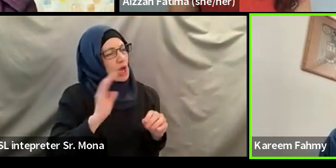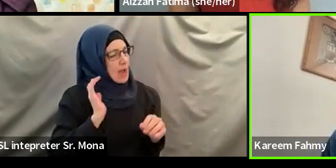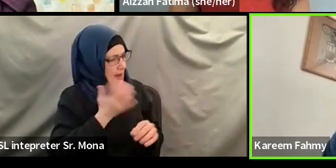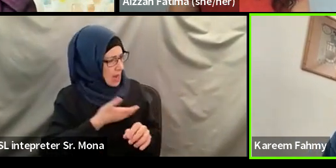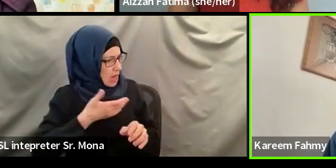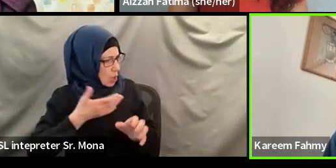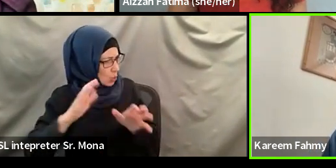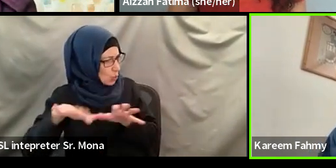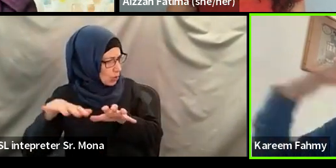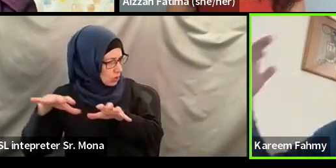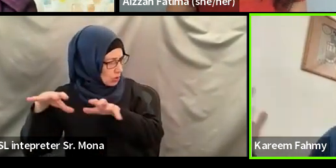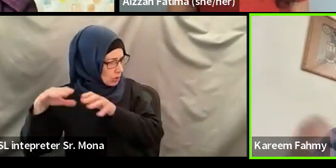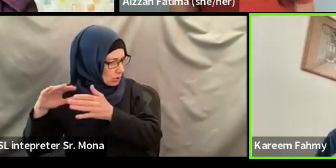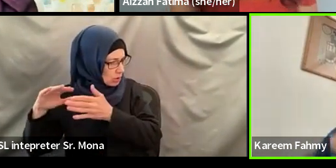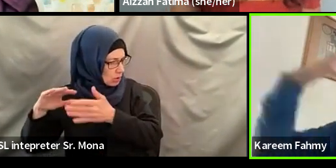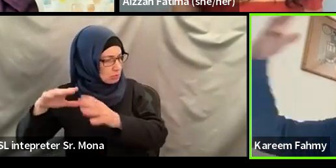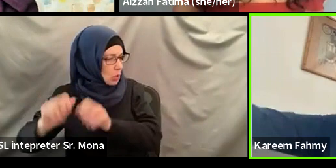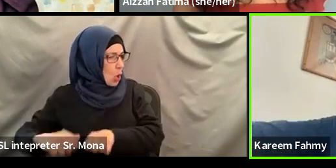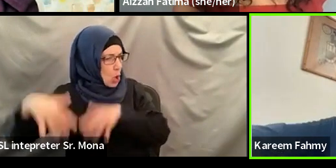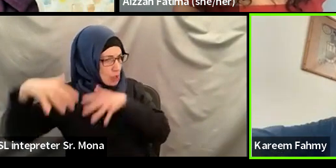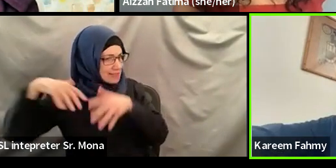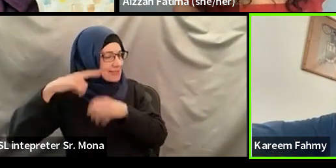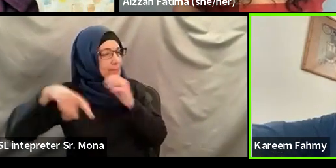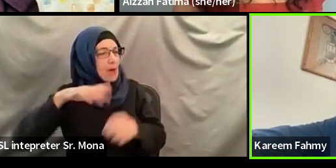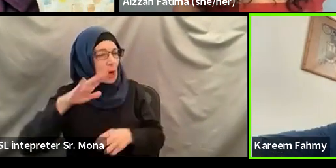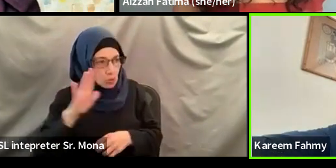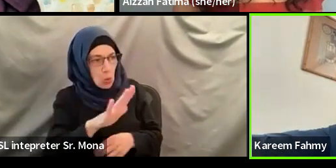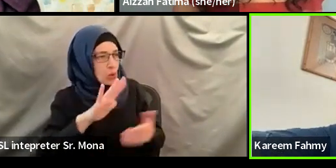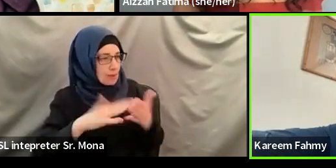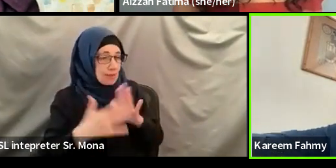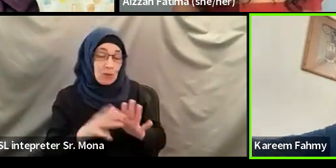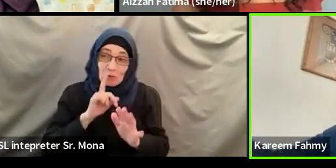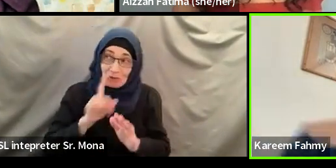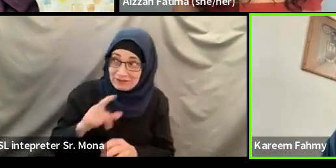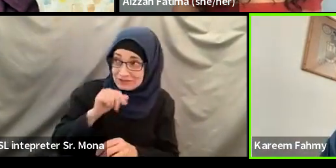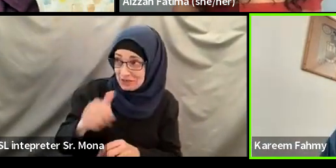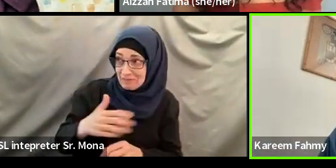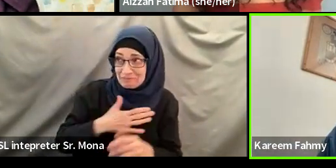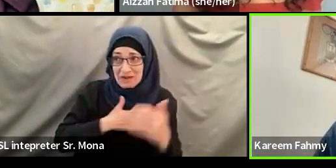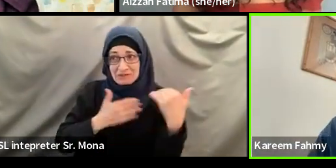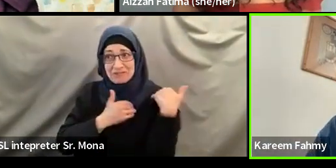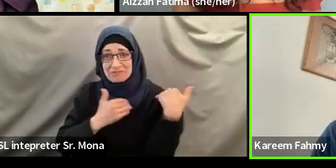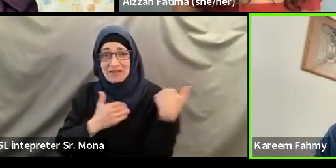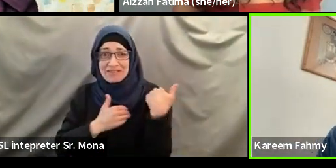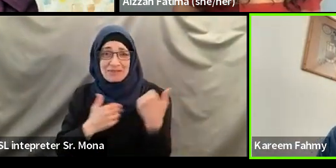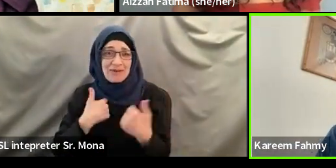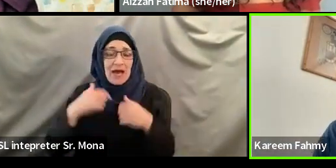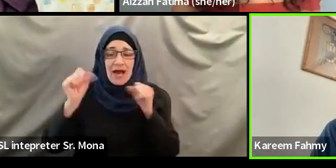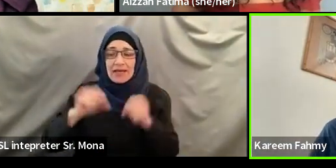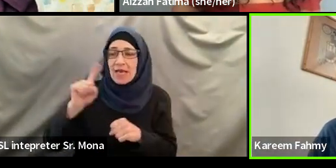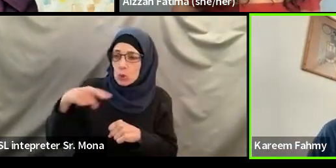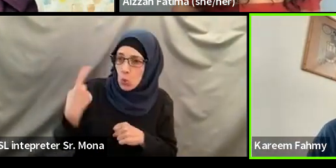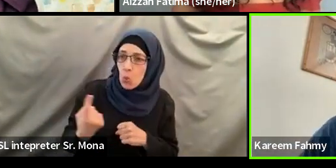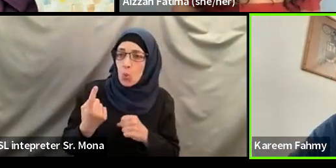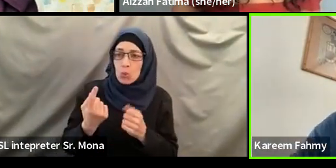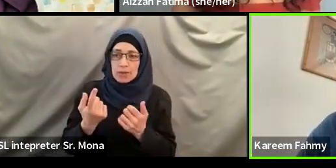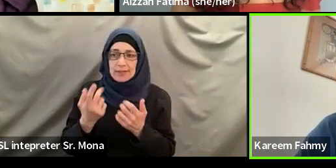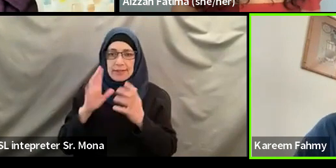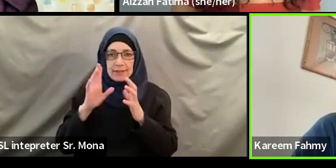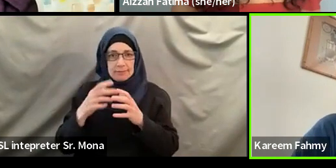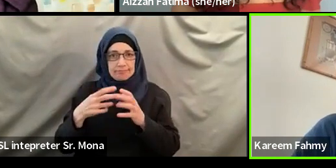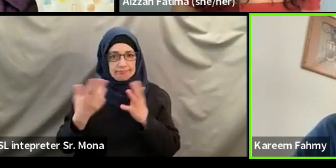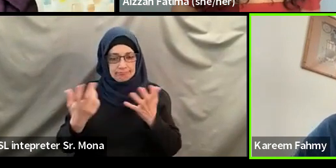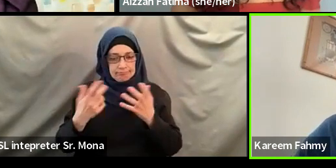I'm saying, like, I cannot, that is actually not my responsibility, you know? I can only speak from my own standpoint.